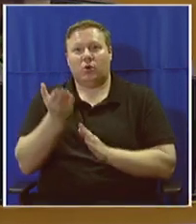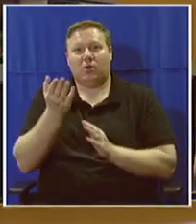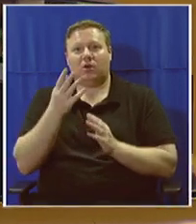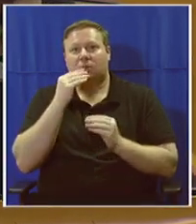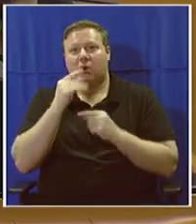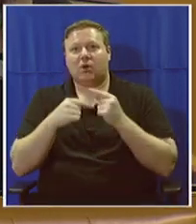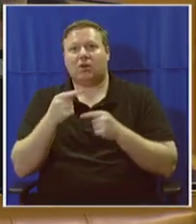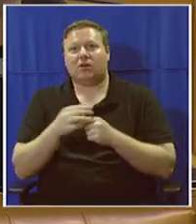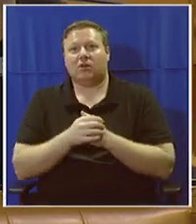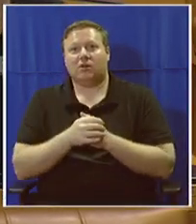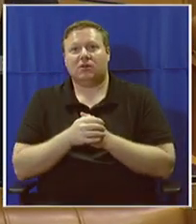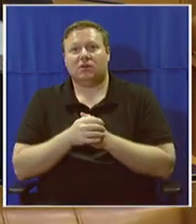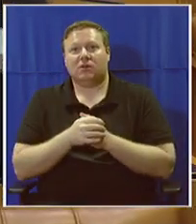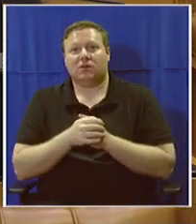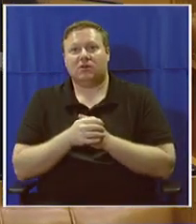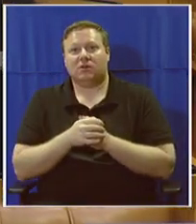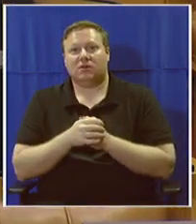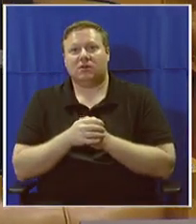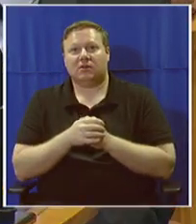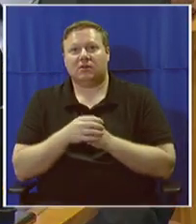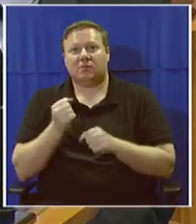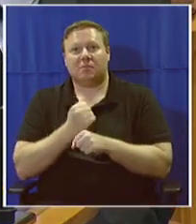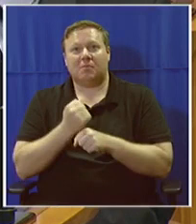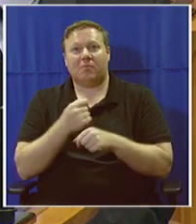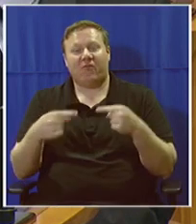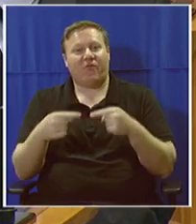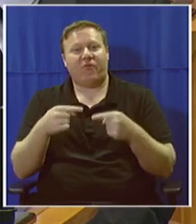has caused consternation in the House.